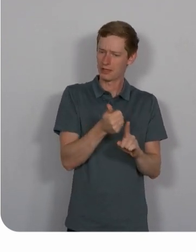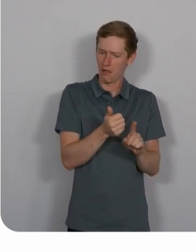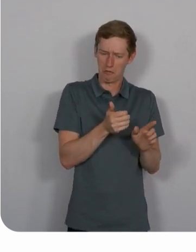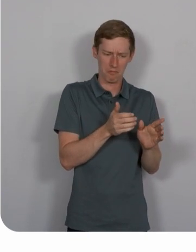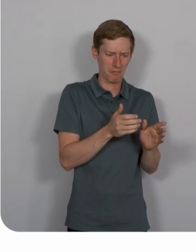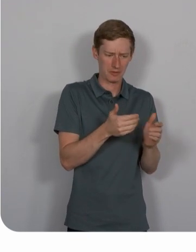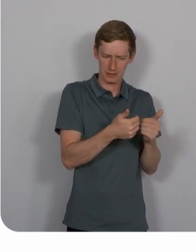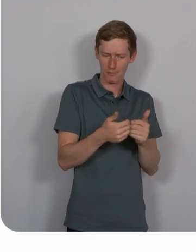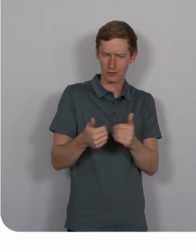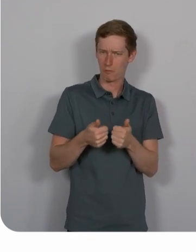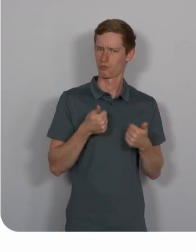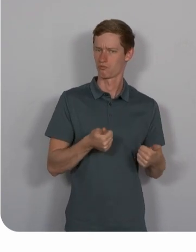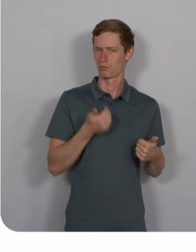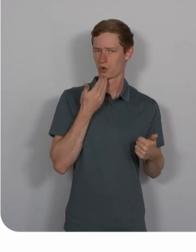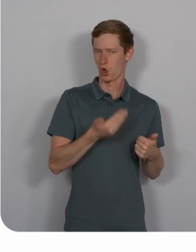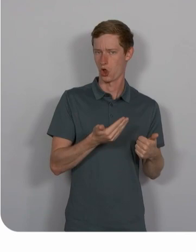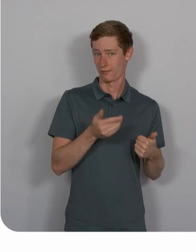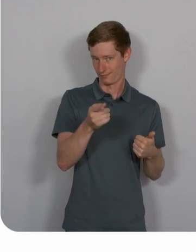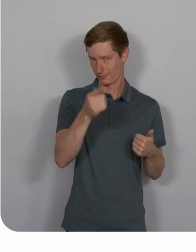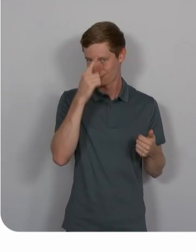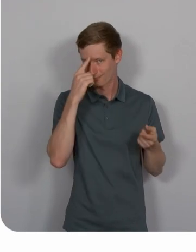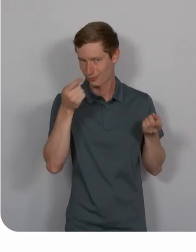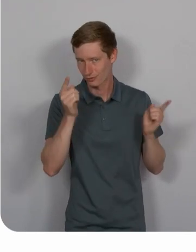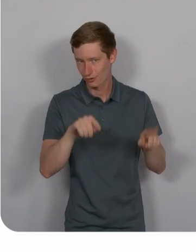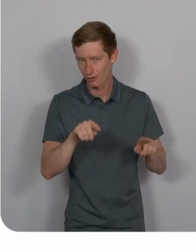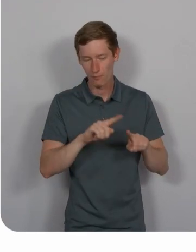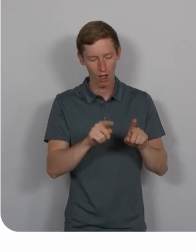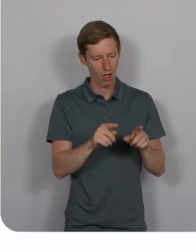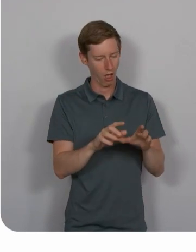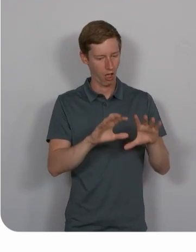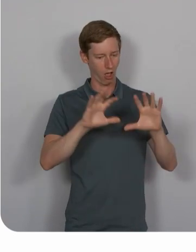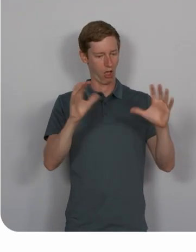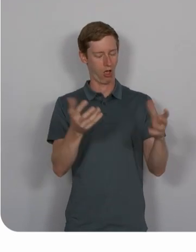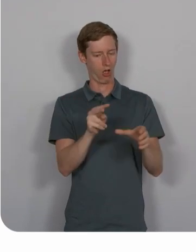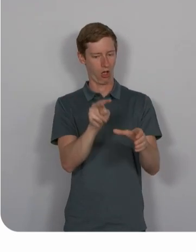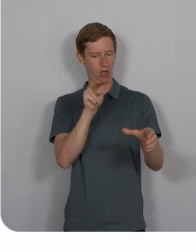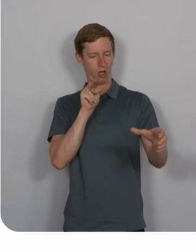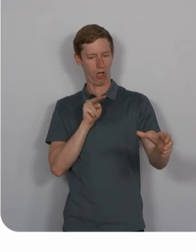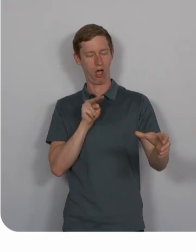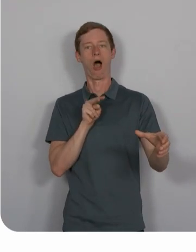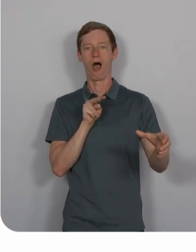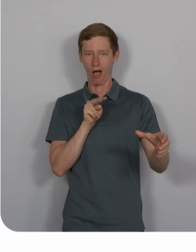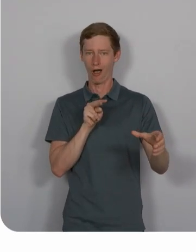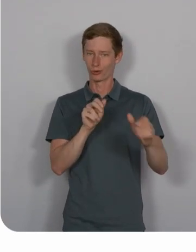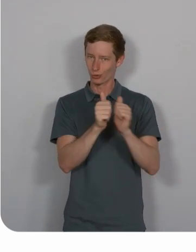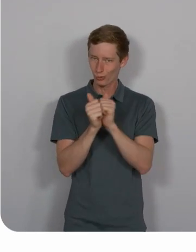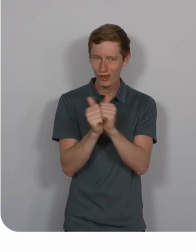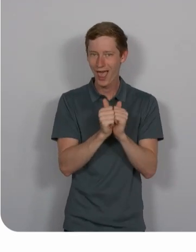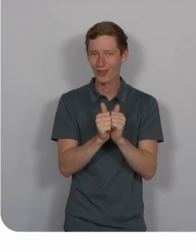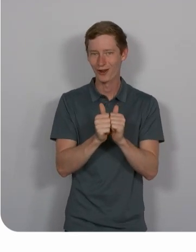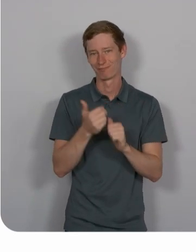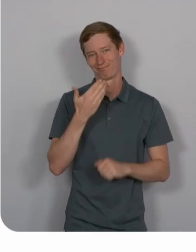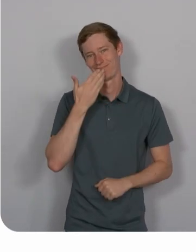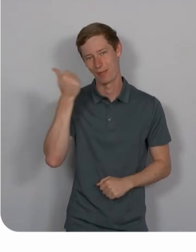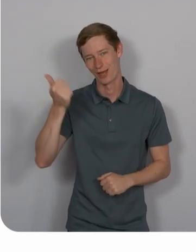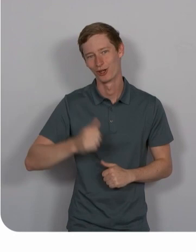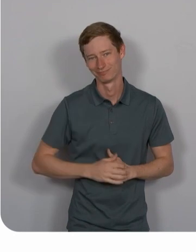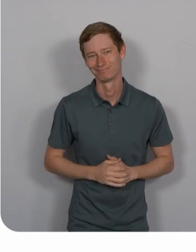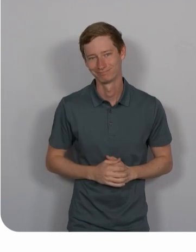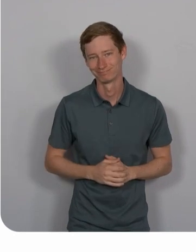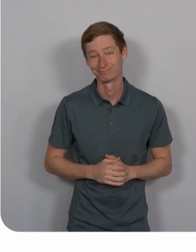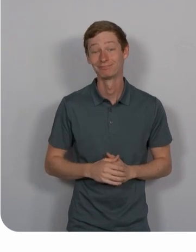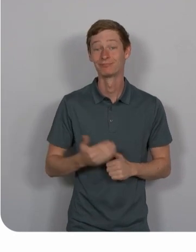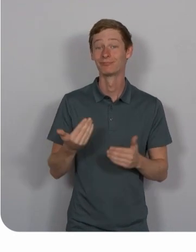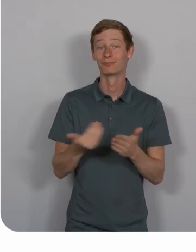agree. But when you zoom out, I think you can see how they hold the promise to make something even better altogether. Our new